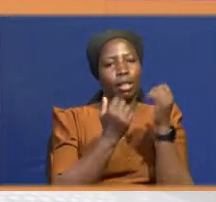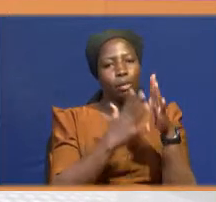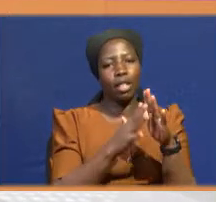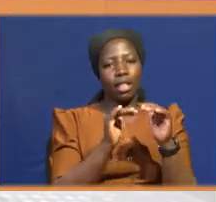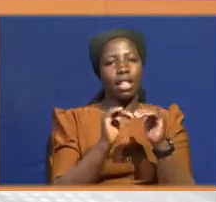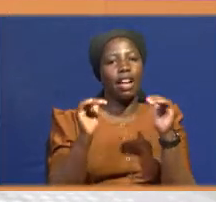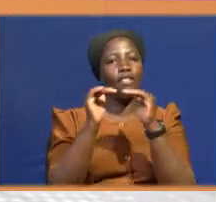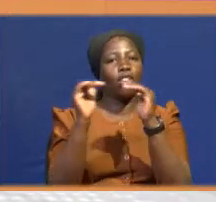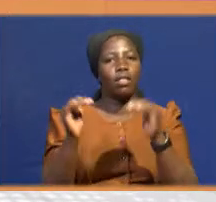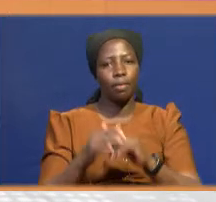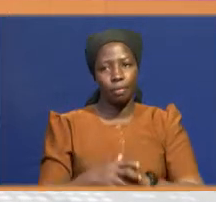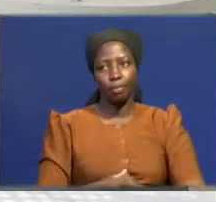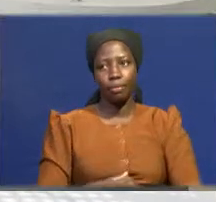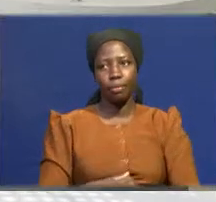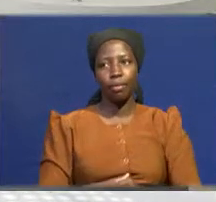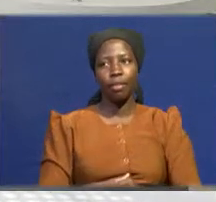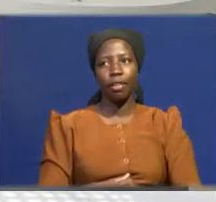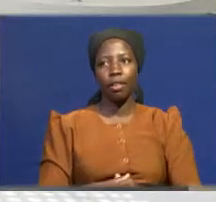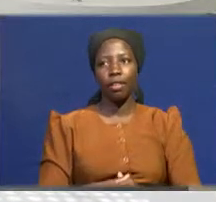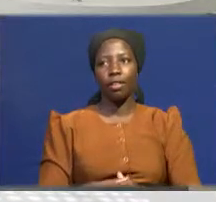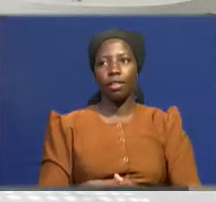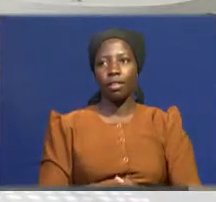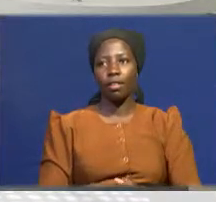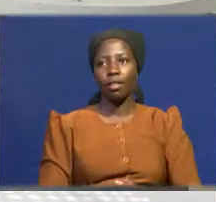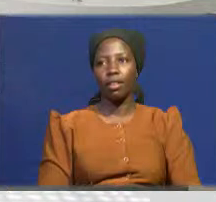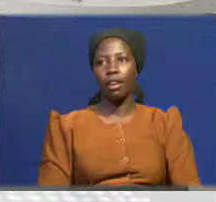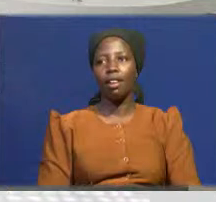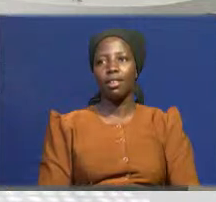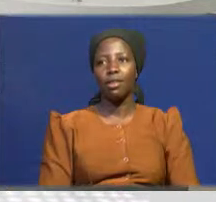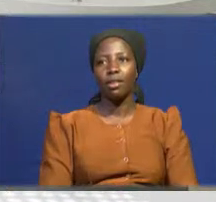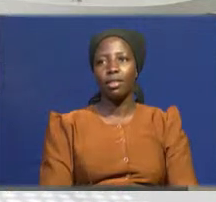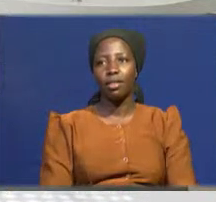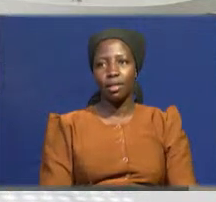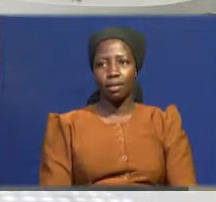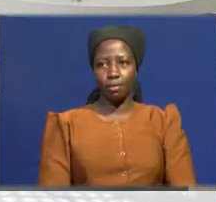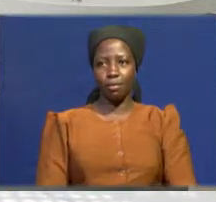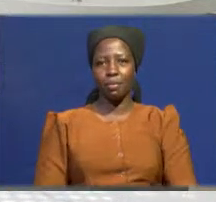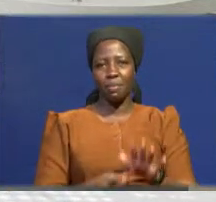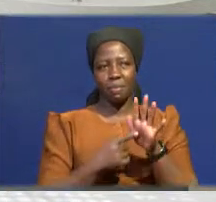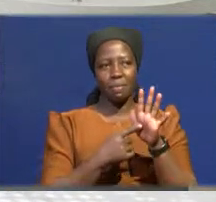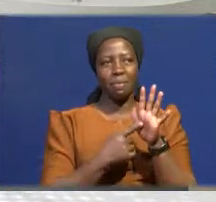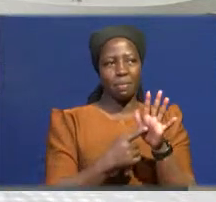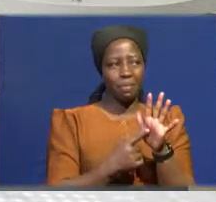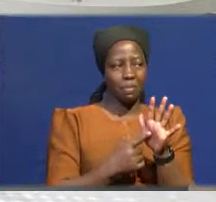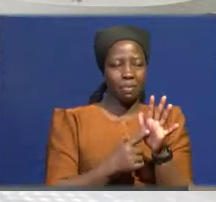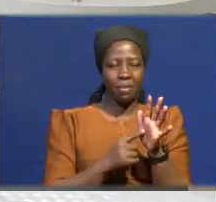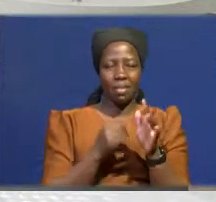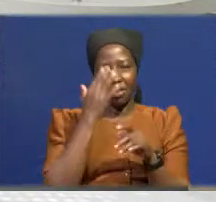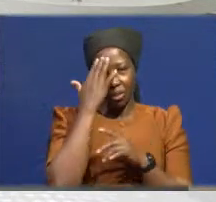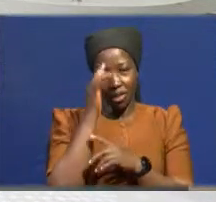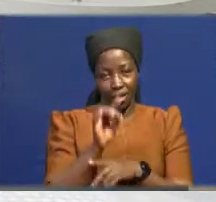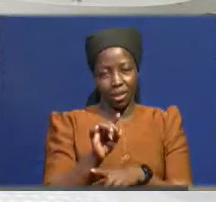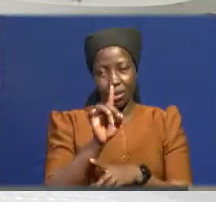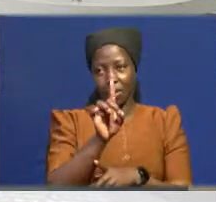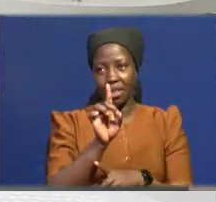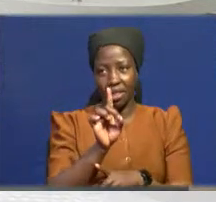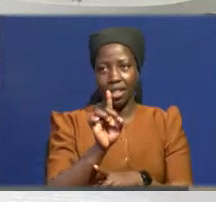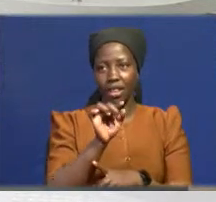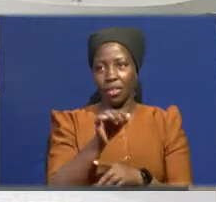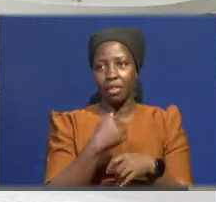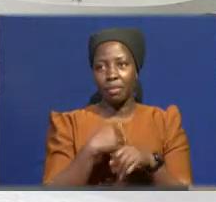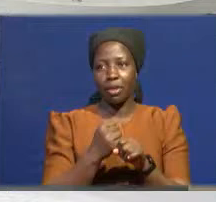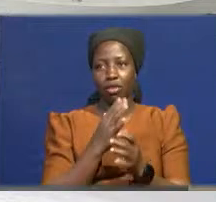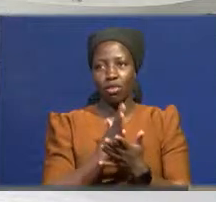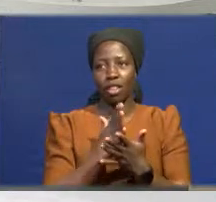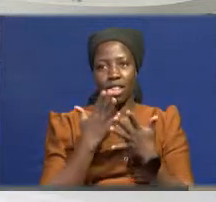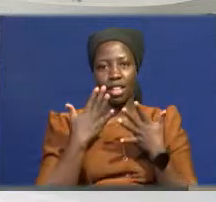are the regular, for example, Soysambu, for example, because that's one of them. How do you then make sure